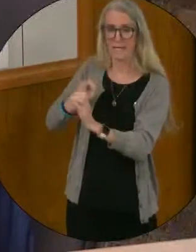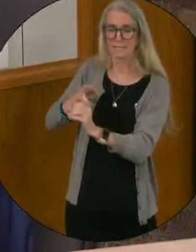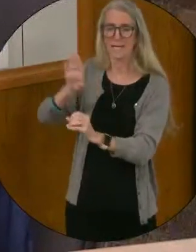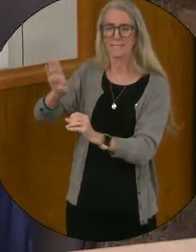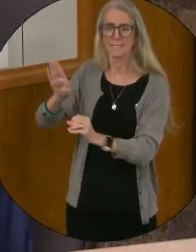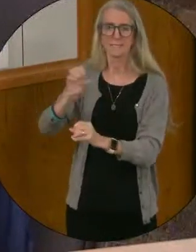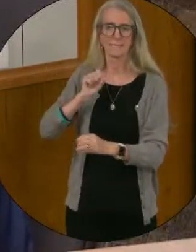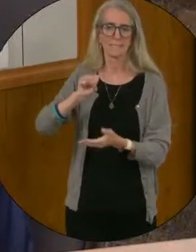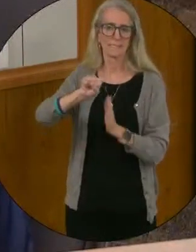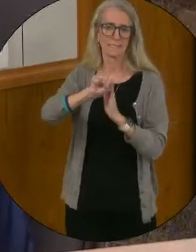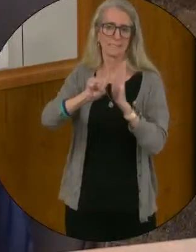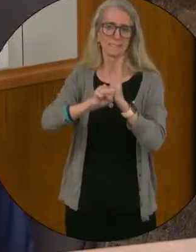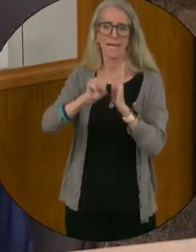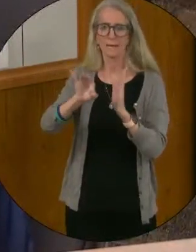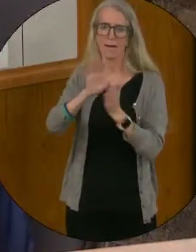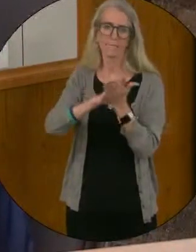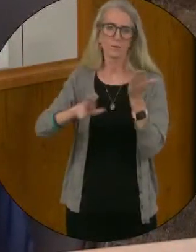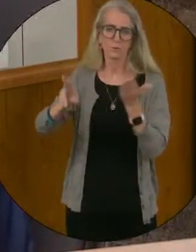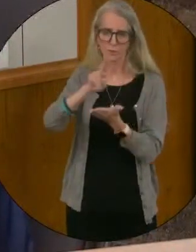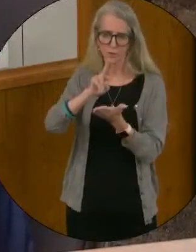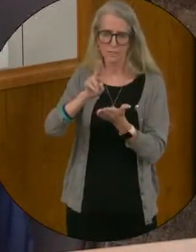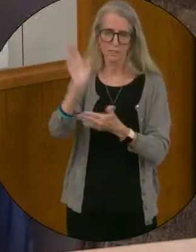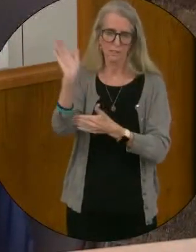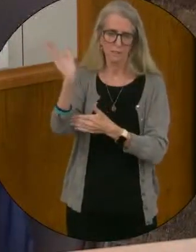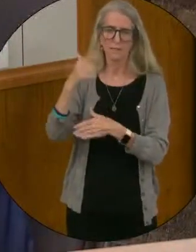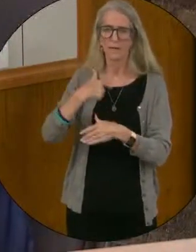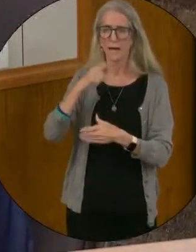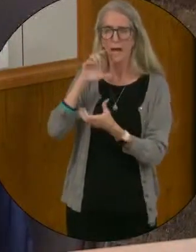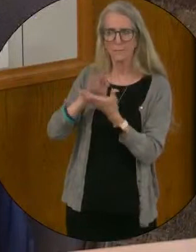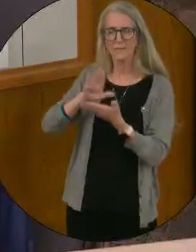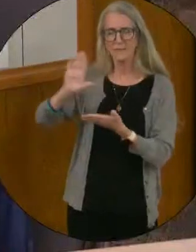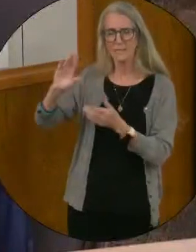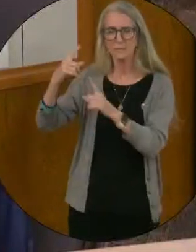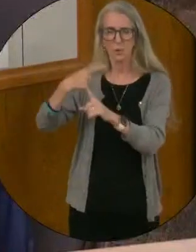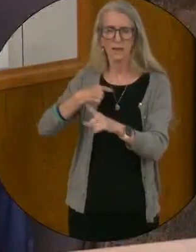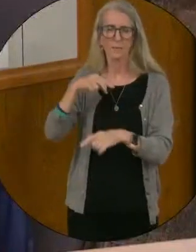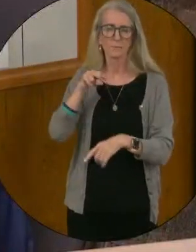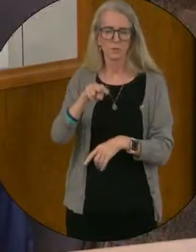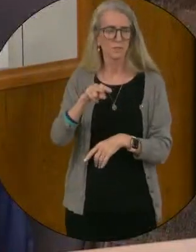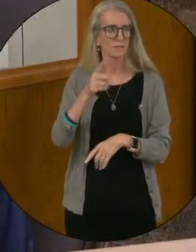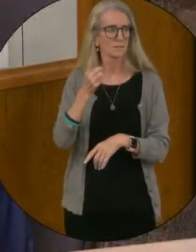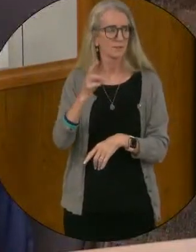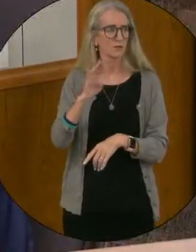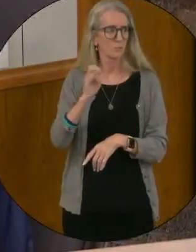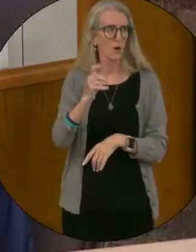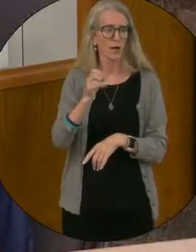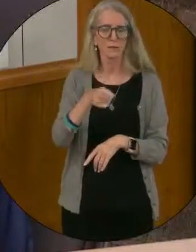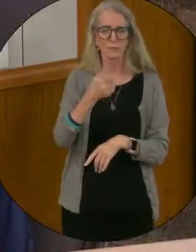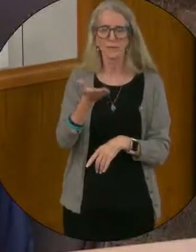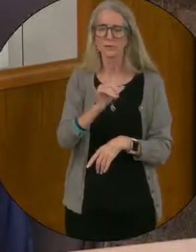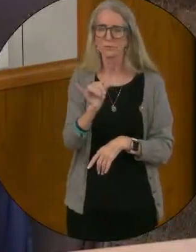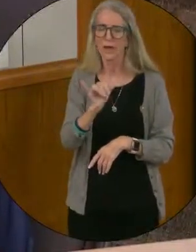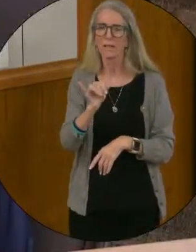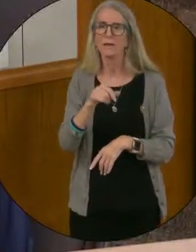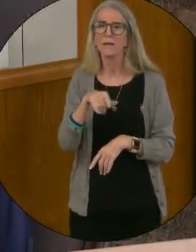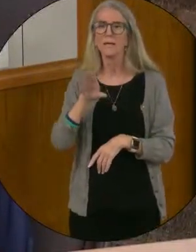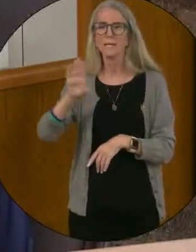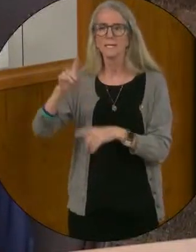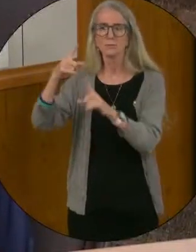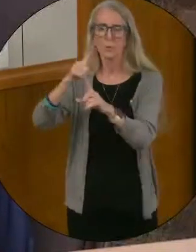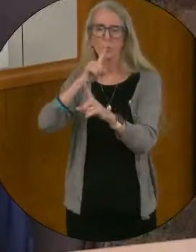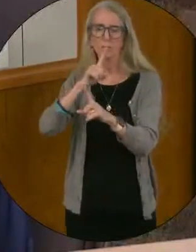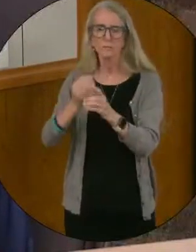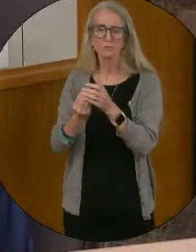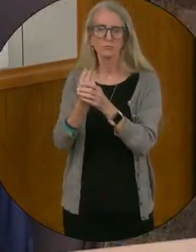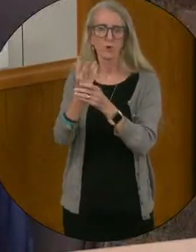of the university, I believe his goal, that I'm looking at Dr. Barton because we were there, at the growth of his goal is to grow at